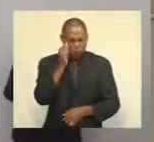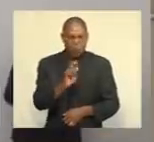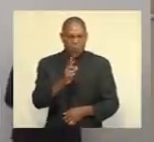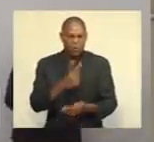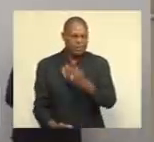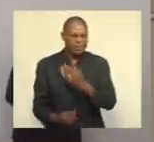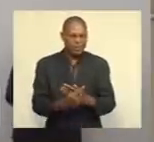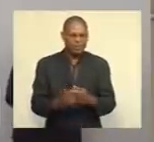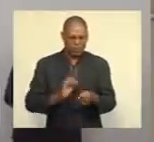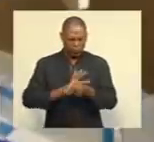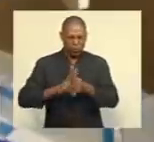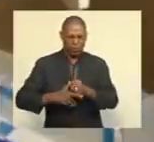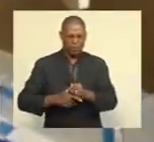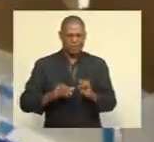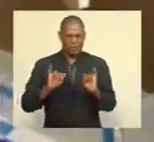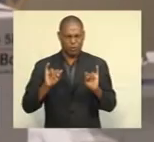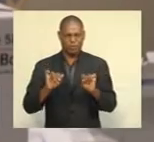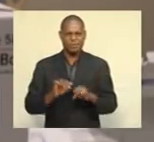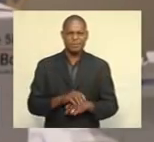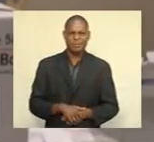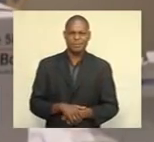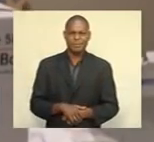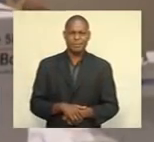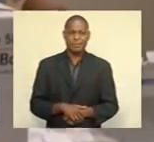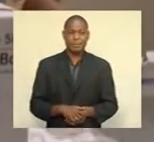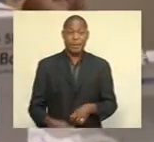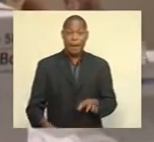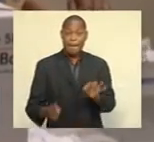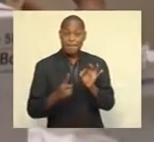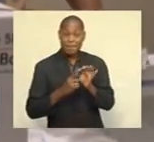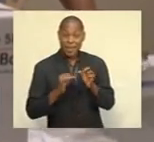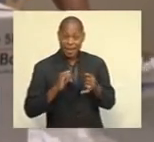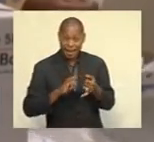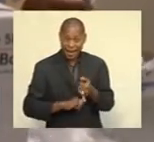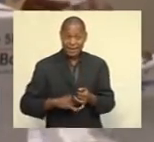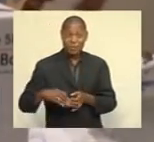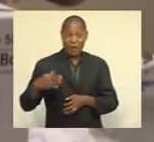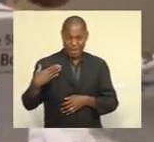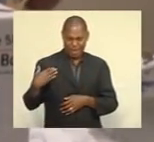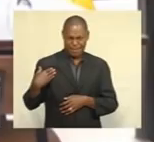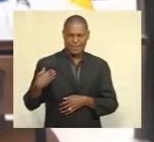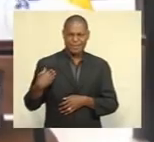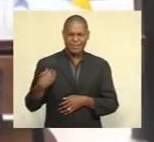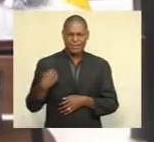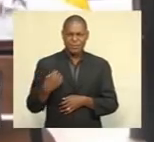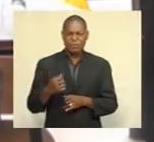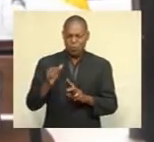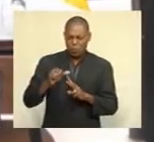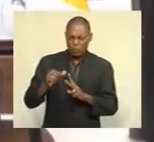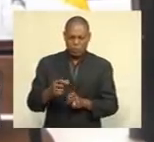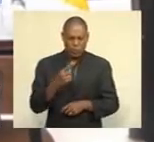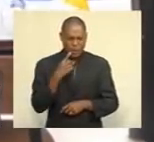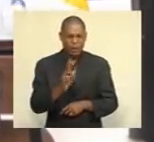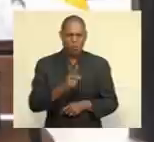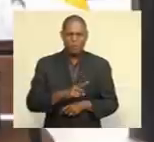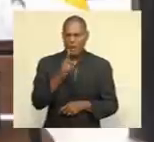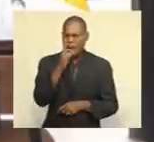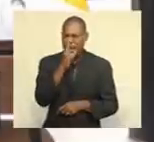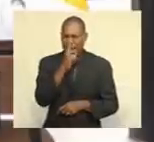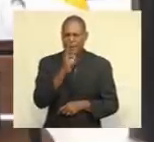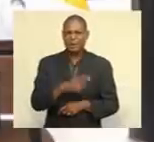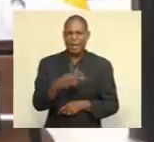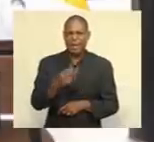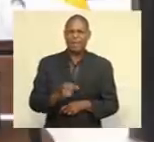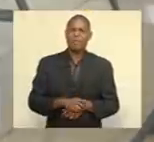possible COVID-19 cases. The Permanent Secretary for Health also highlighted the need for Fijians to pick up their COVID habits that led